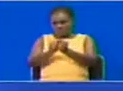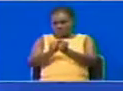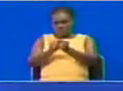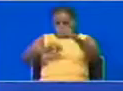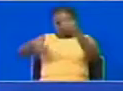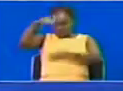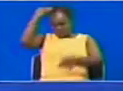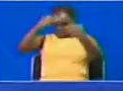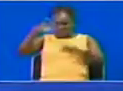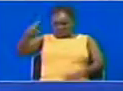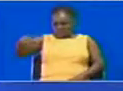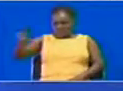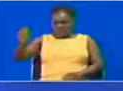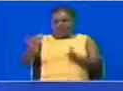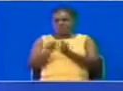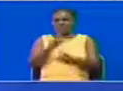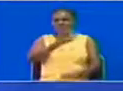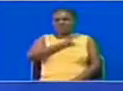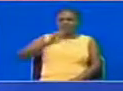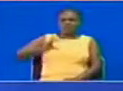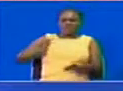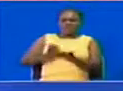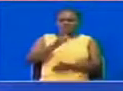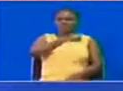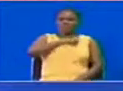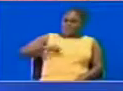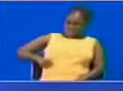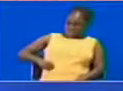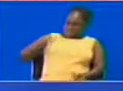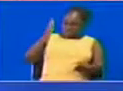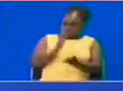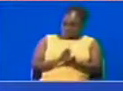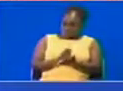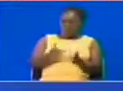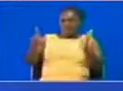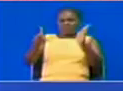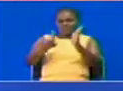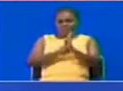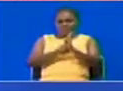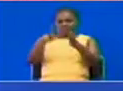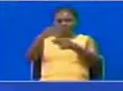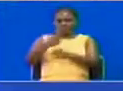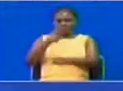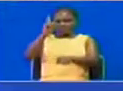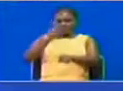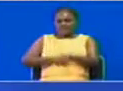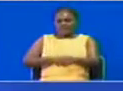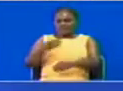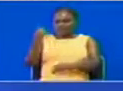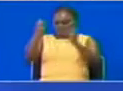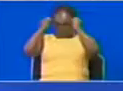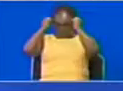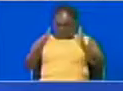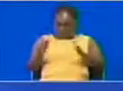been approved by the council through the Senate, isn't it? Mm-hmm. And these are legal entities. So when the student comes to